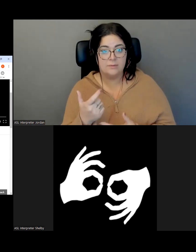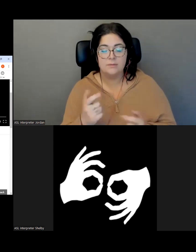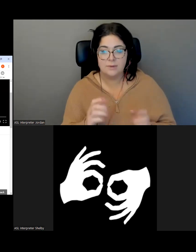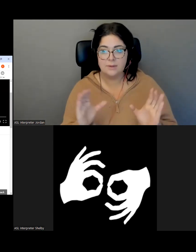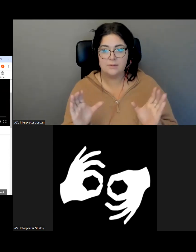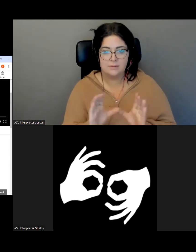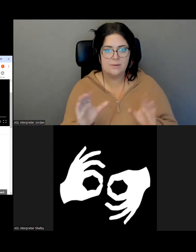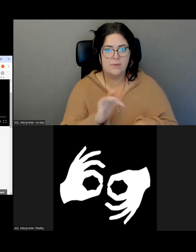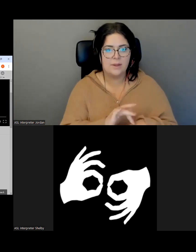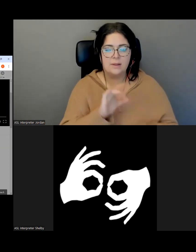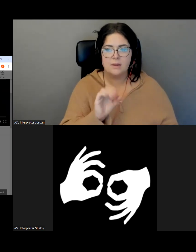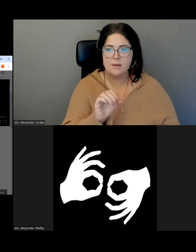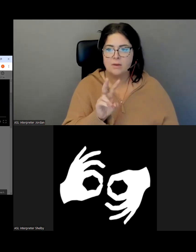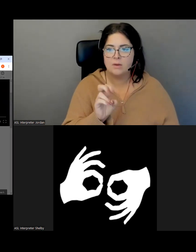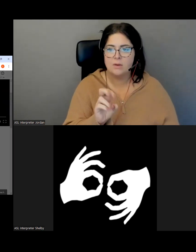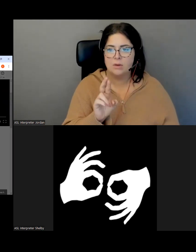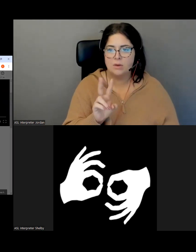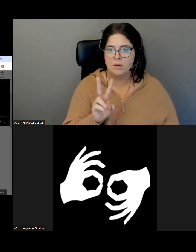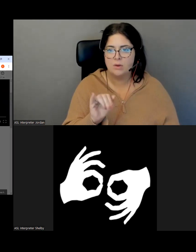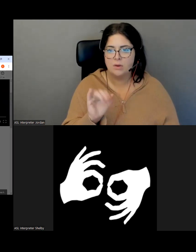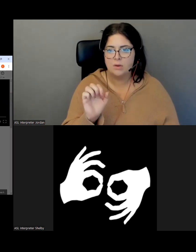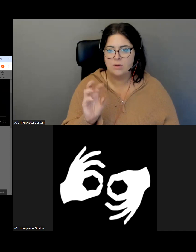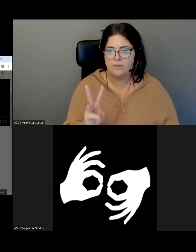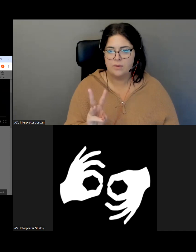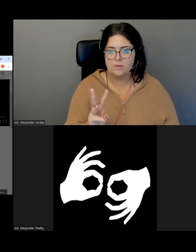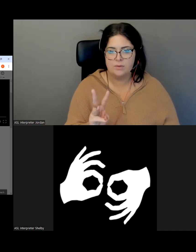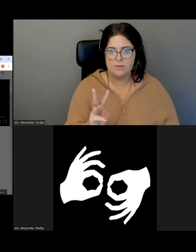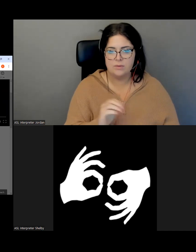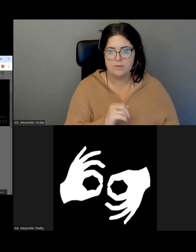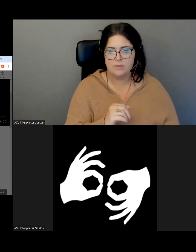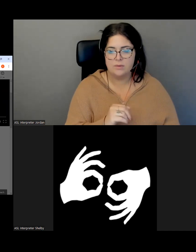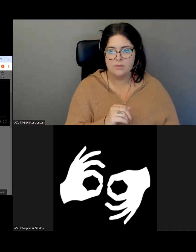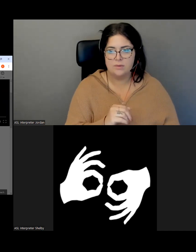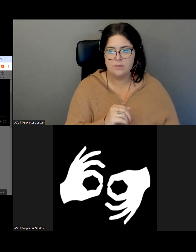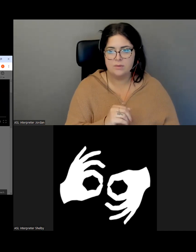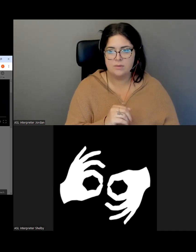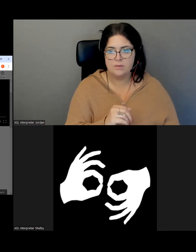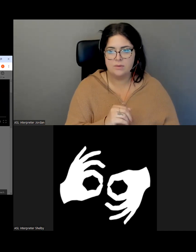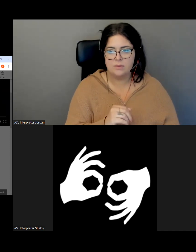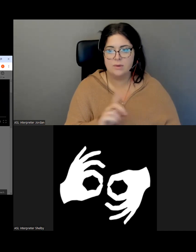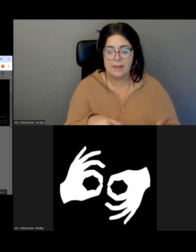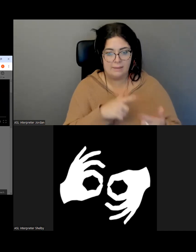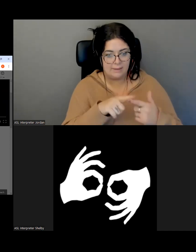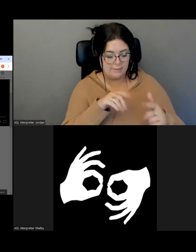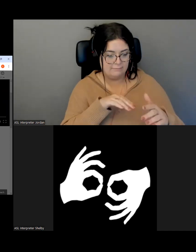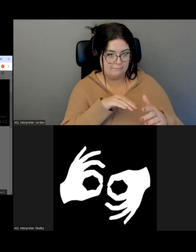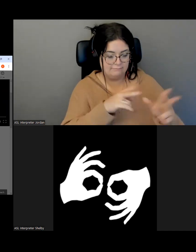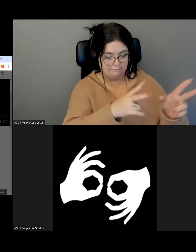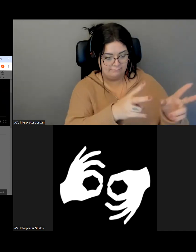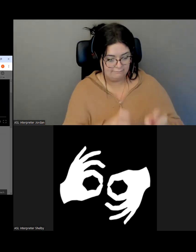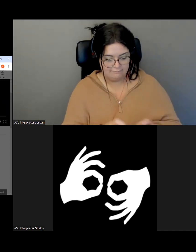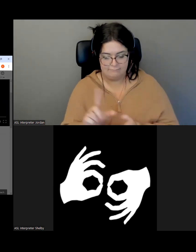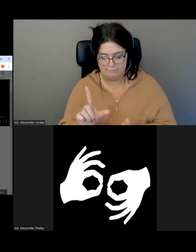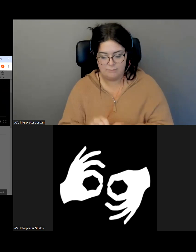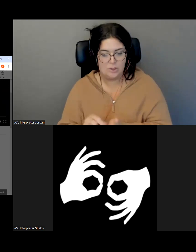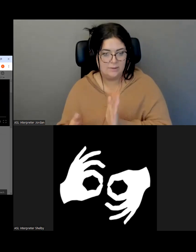the overview. And then at that point, once I'm finished it, this will be accessible for me to download and then later on print and sign.